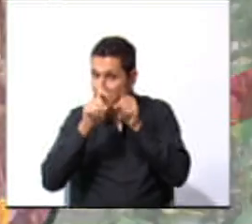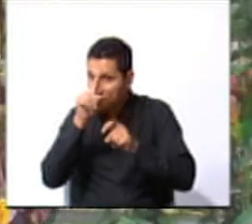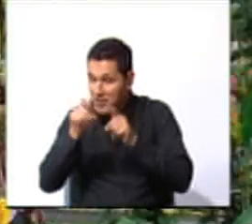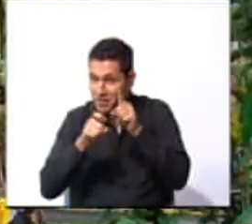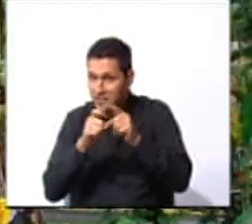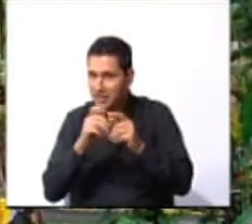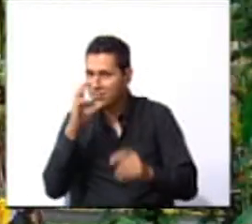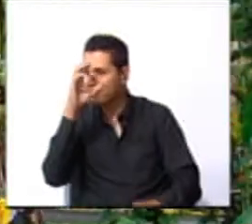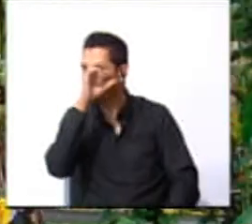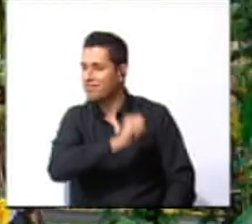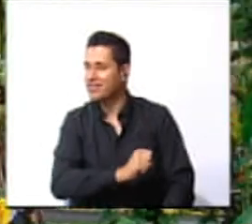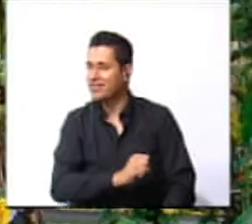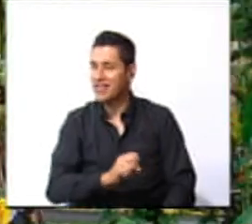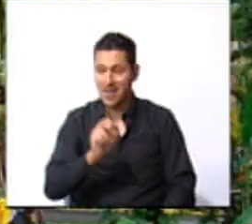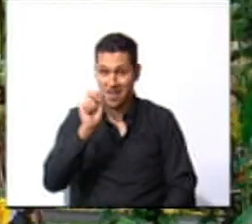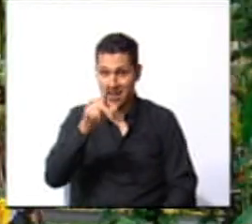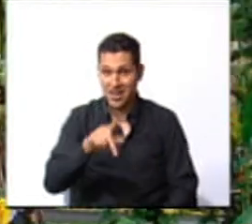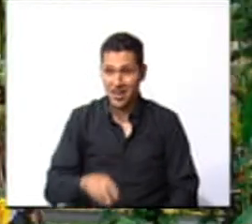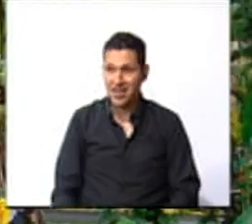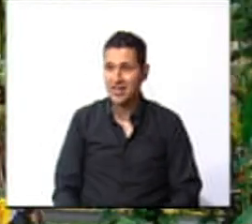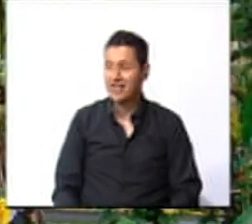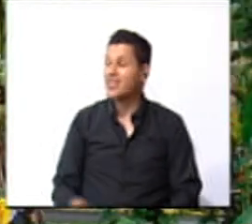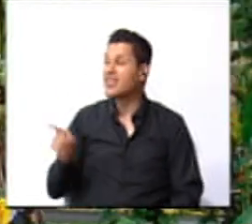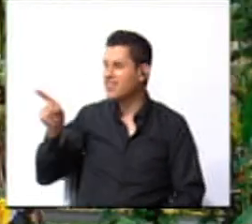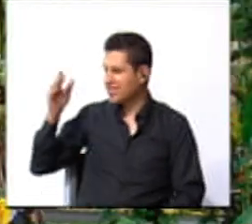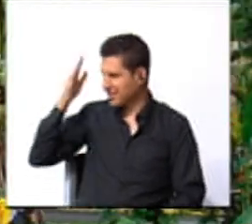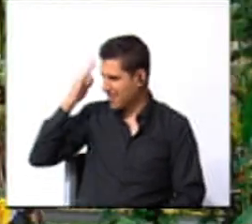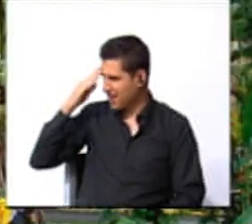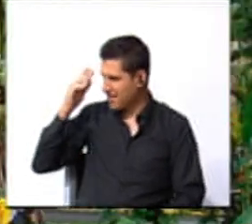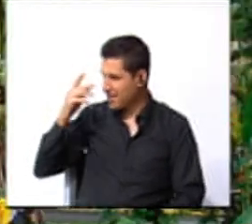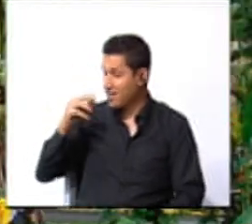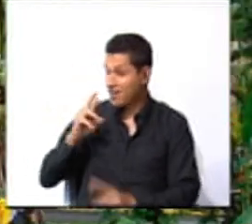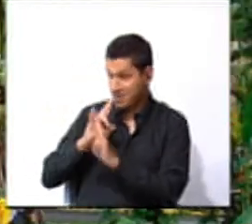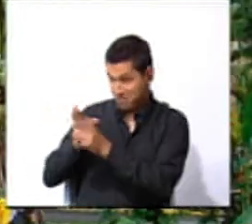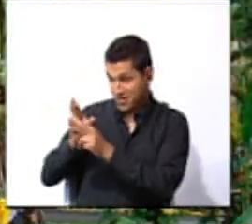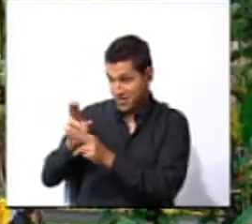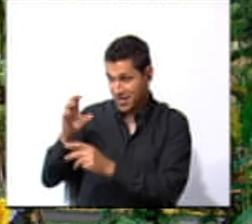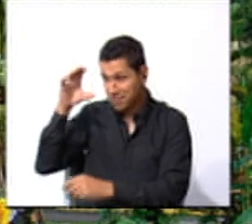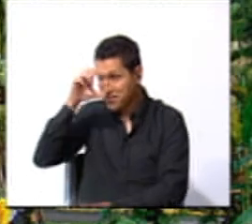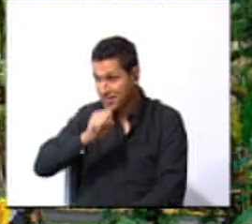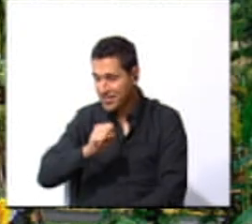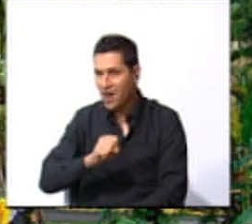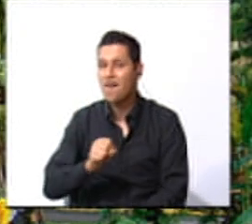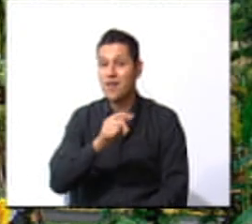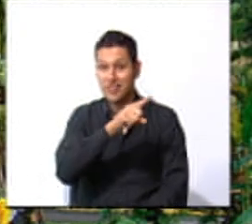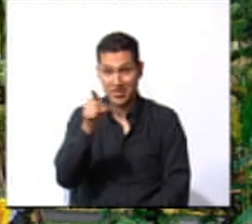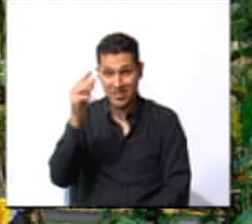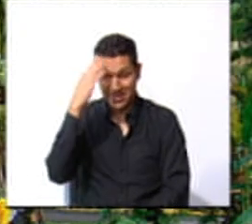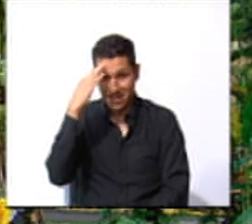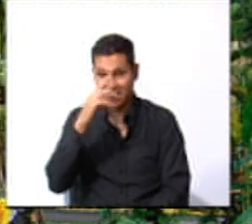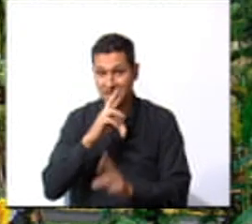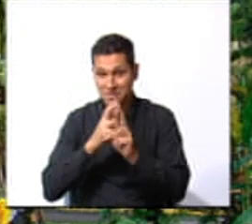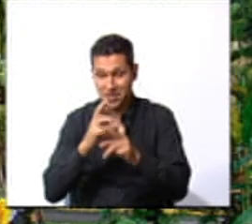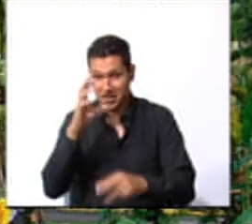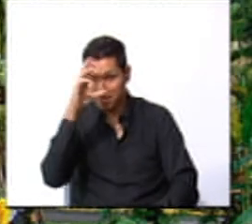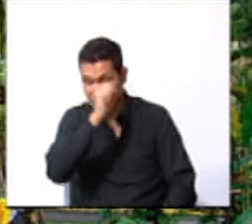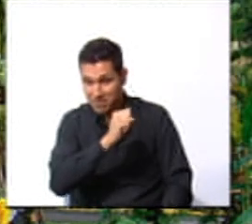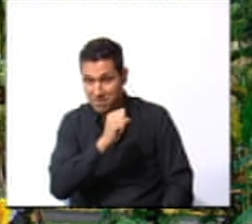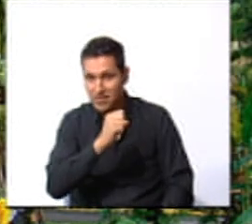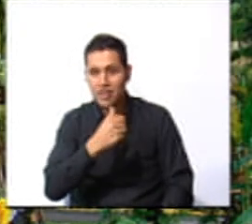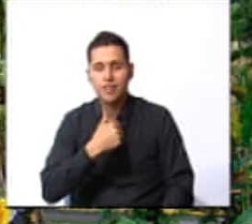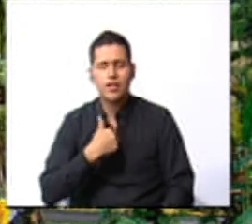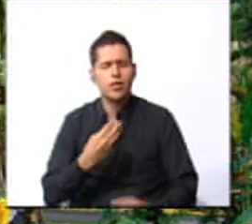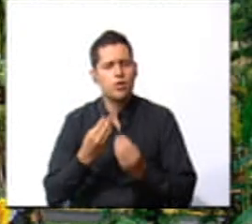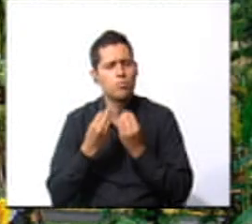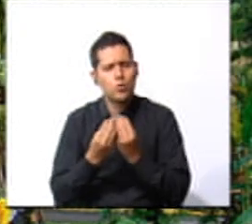riddle, right? Do you know the answer of the riddle? It has a lot of colors. It could be